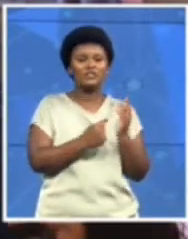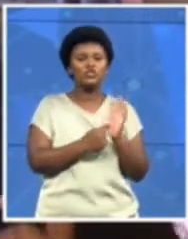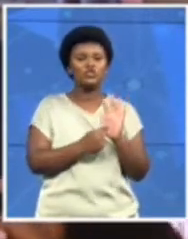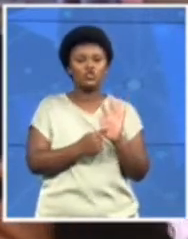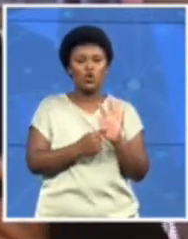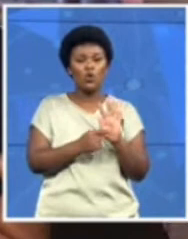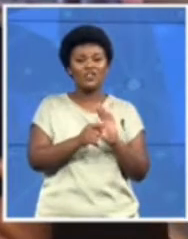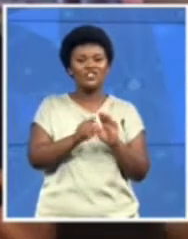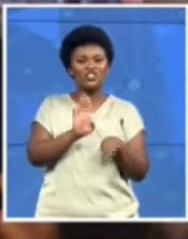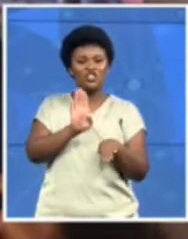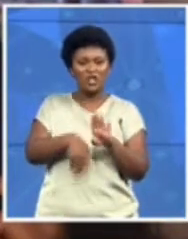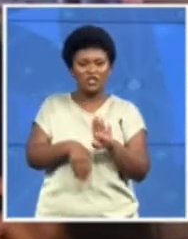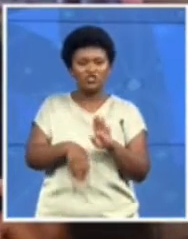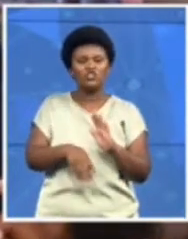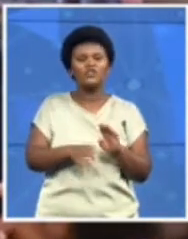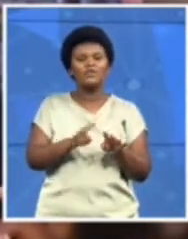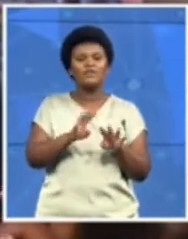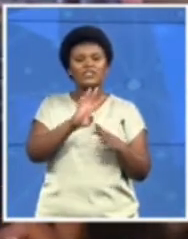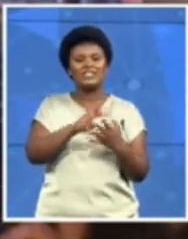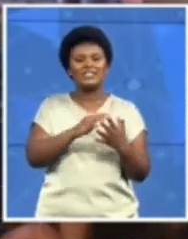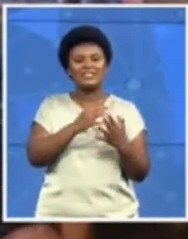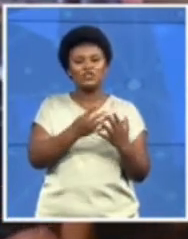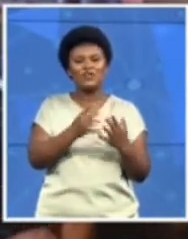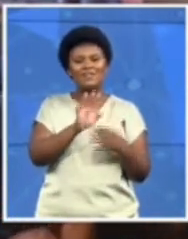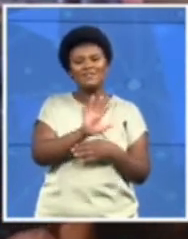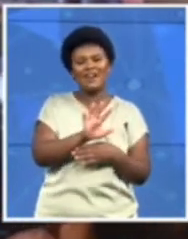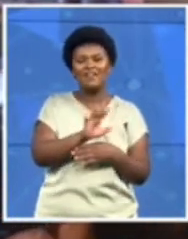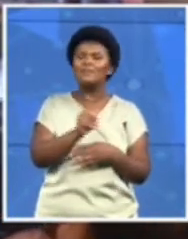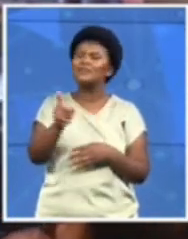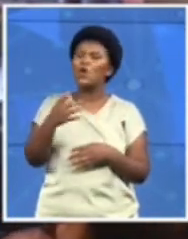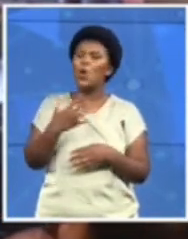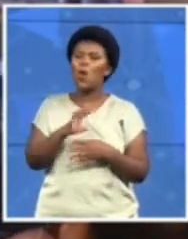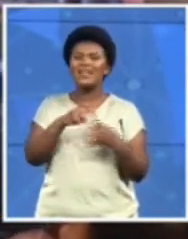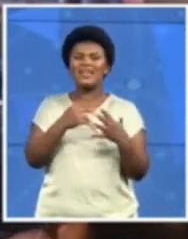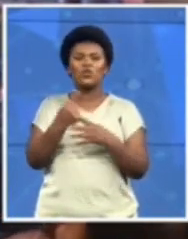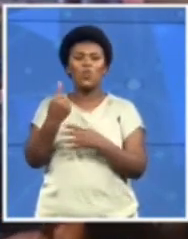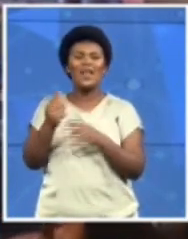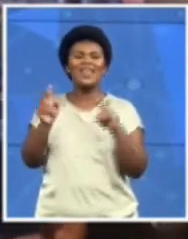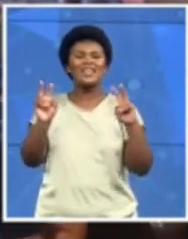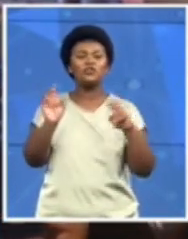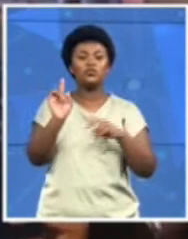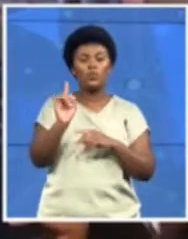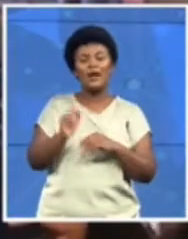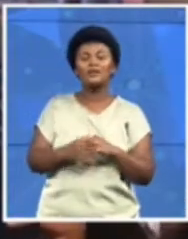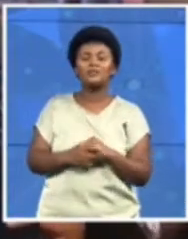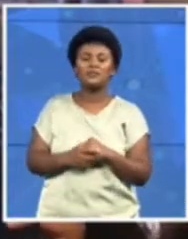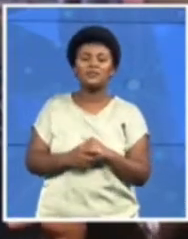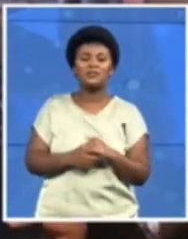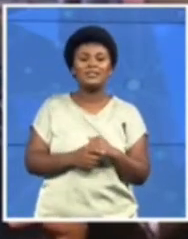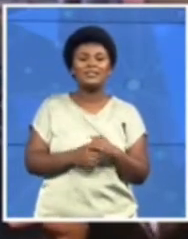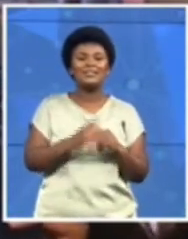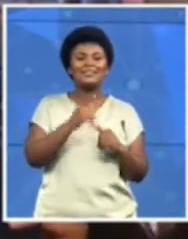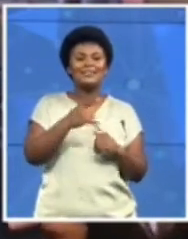under Schedule 1. The issue with that is that it talks about the onus in terms of the bail